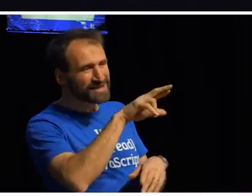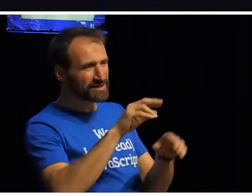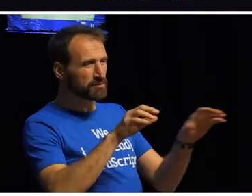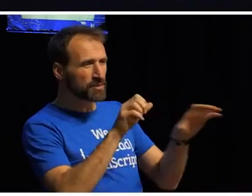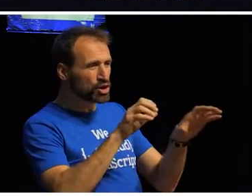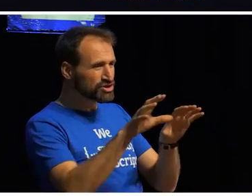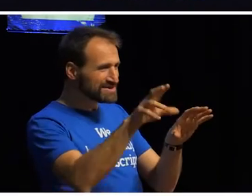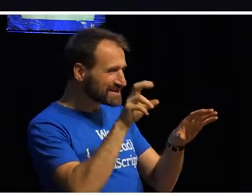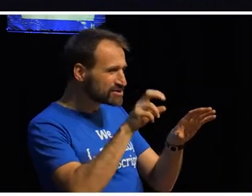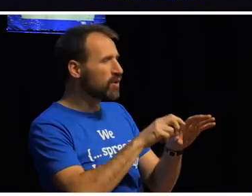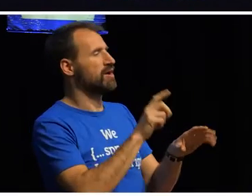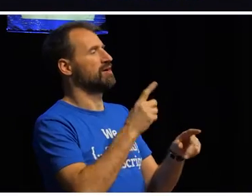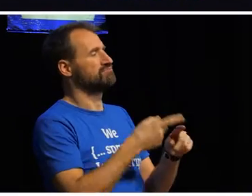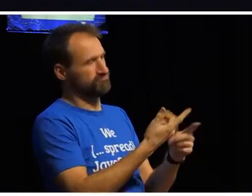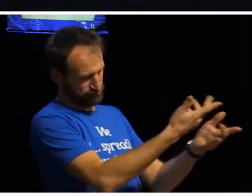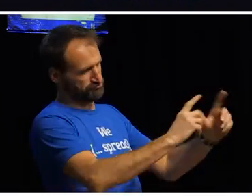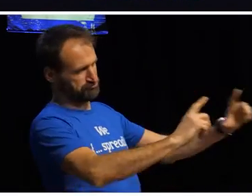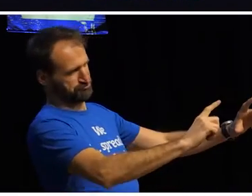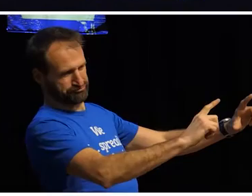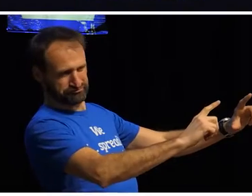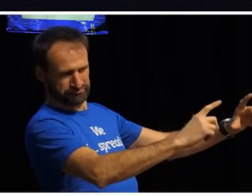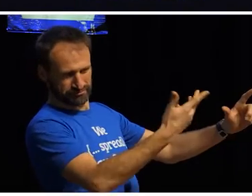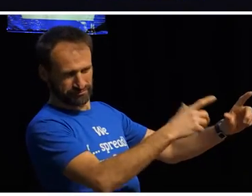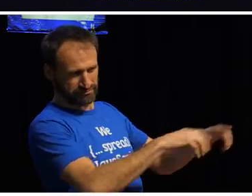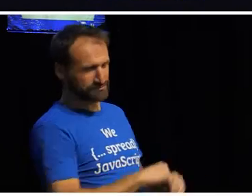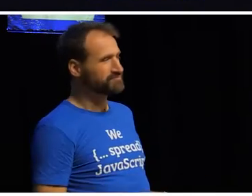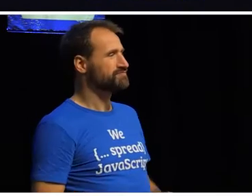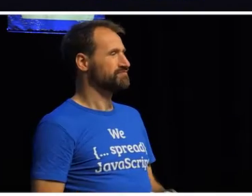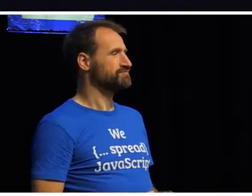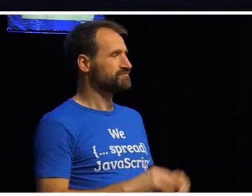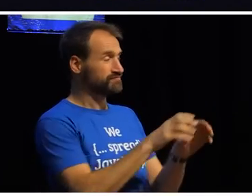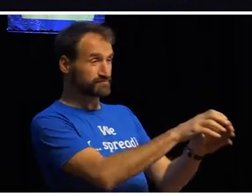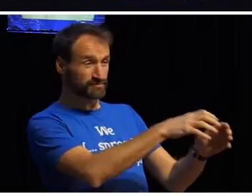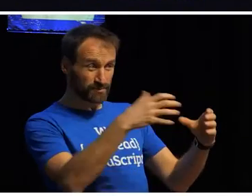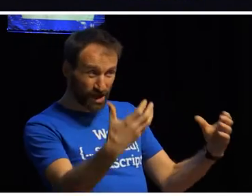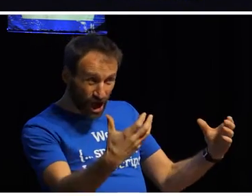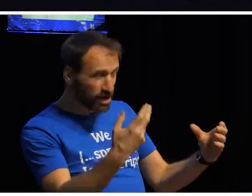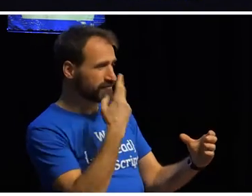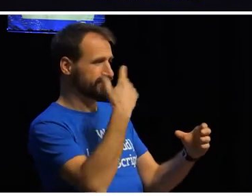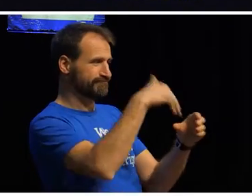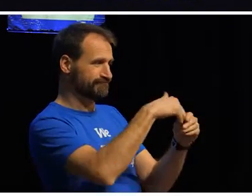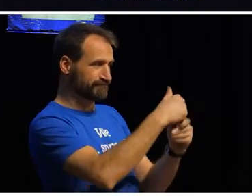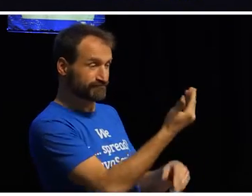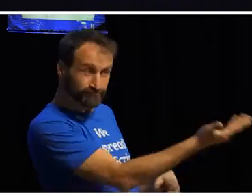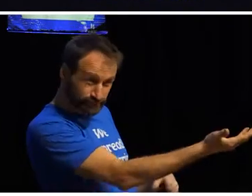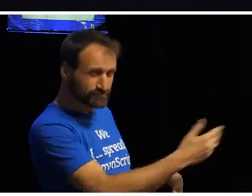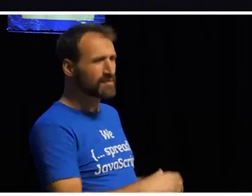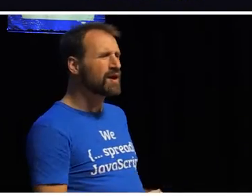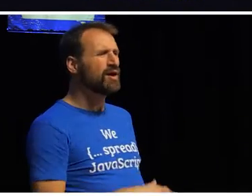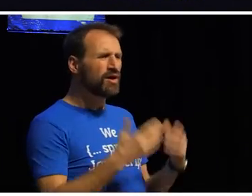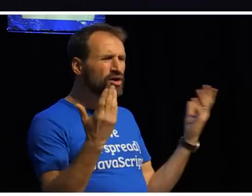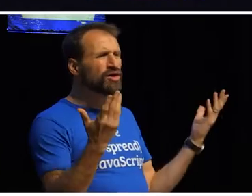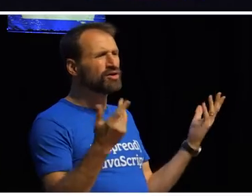So again, this is a picture of my Pi user case. When it's open up, this is how it looked like. So I didn't even have to